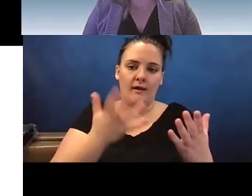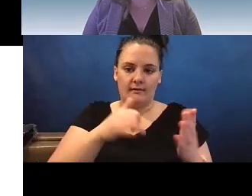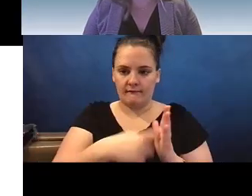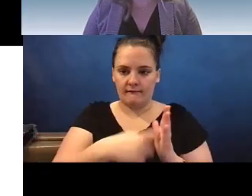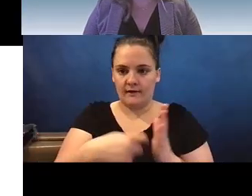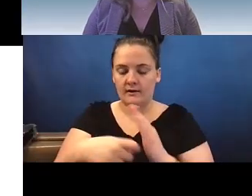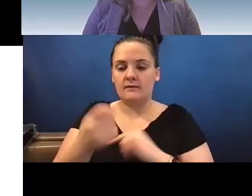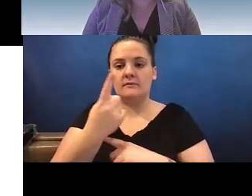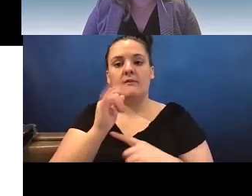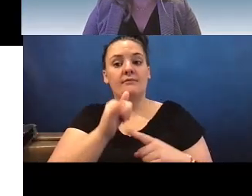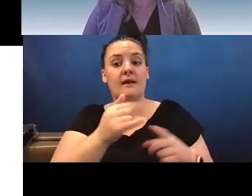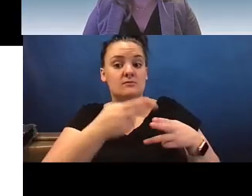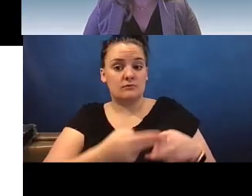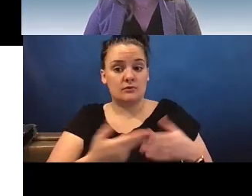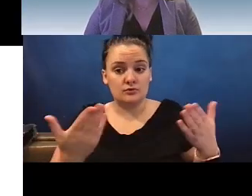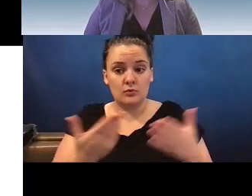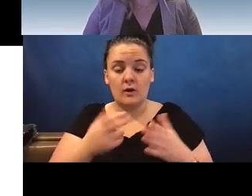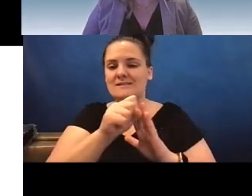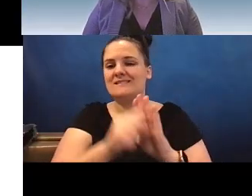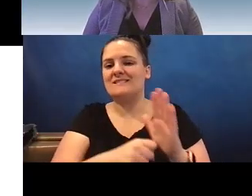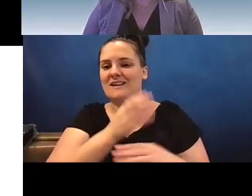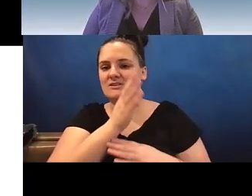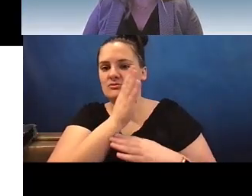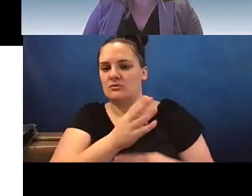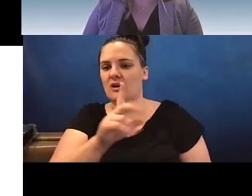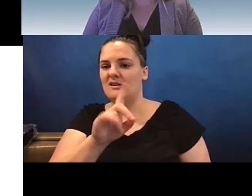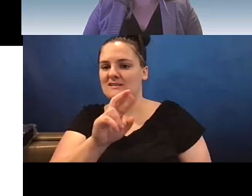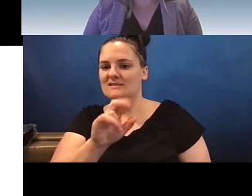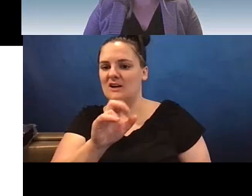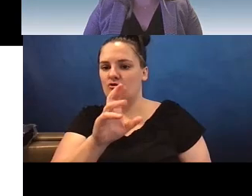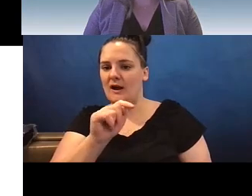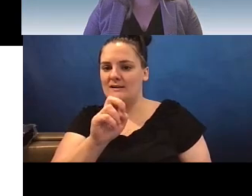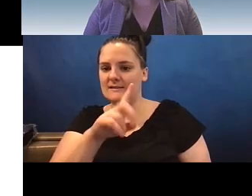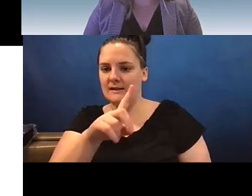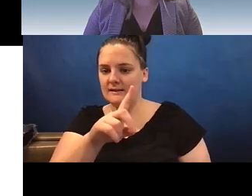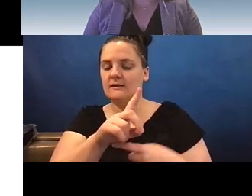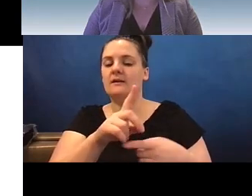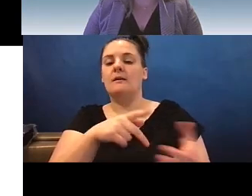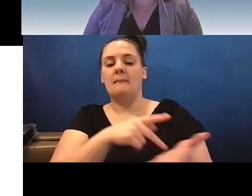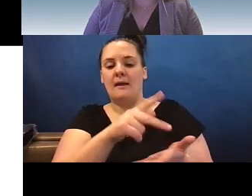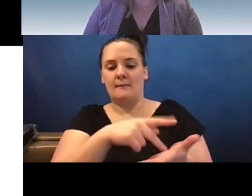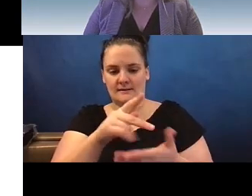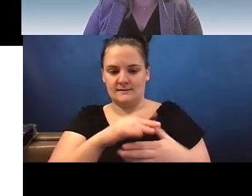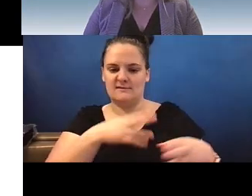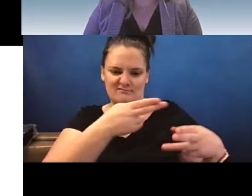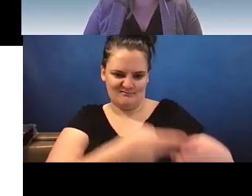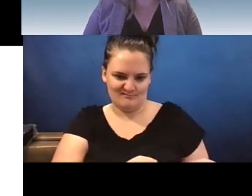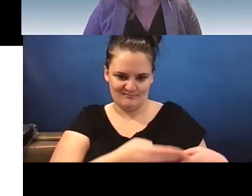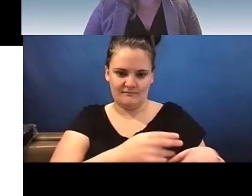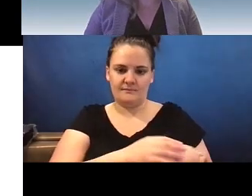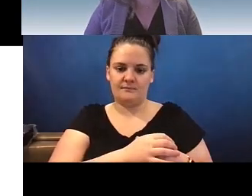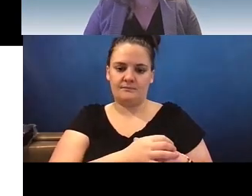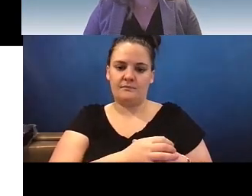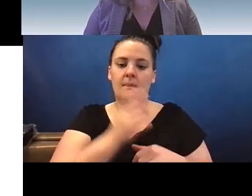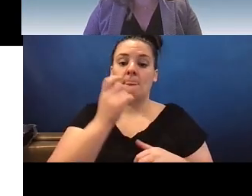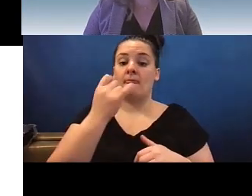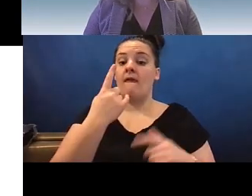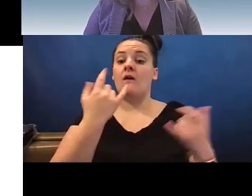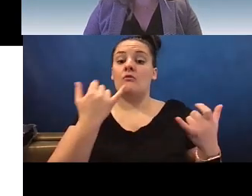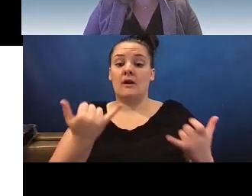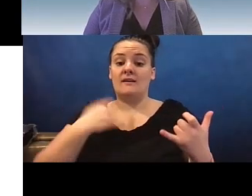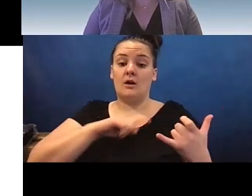as the state-directed payments. The proposal is currently with CMS as we await approval. Once we